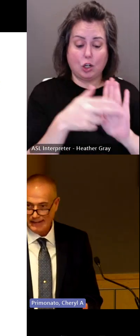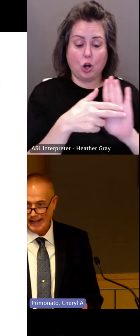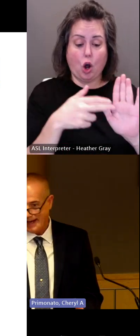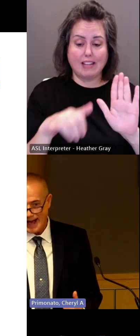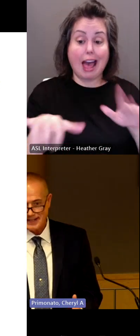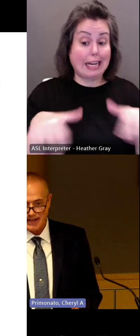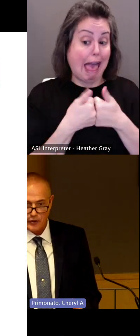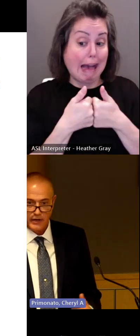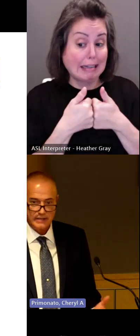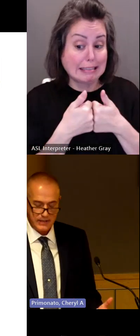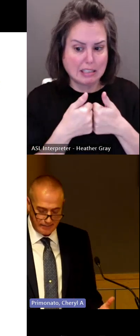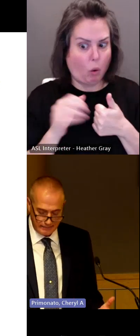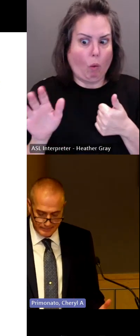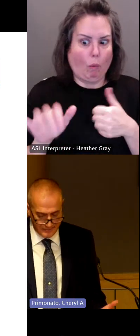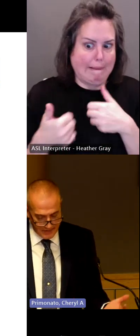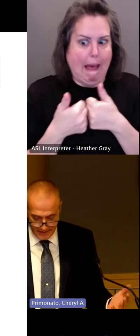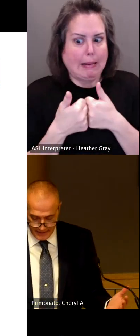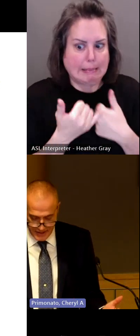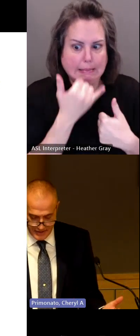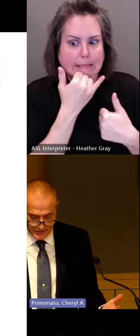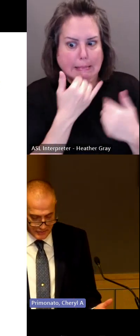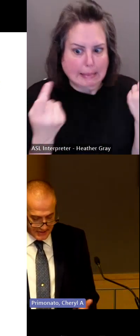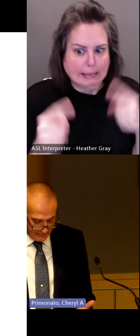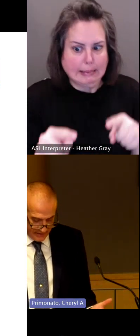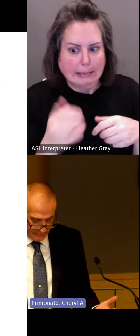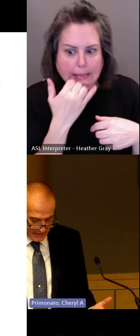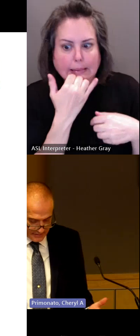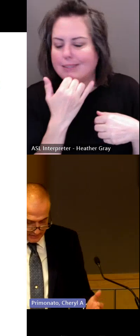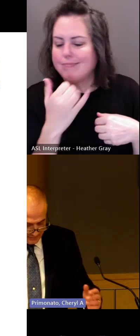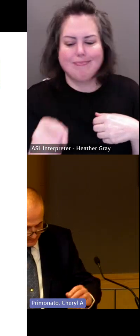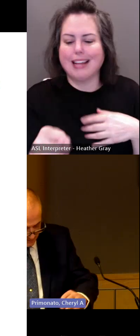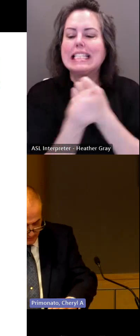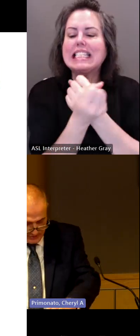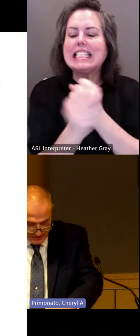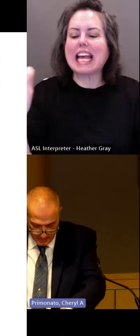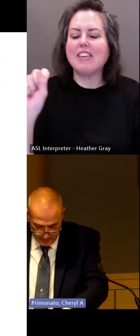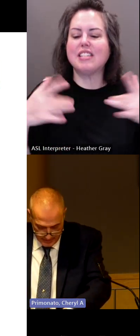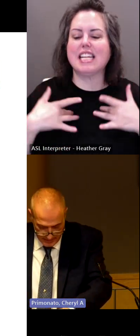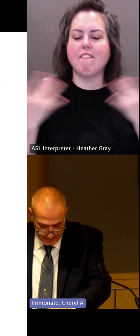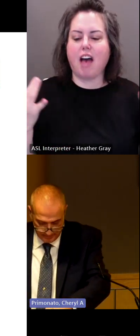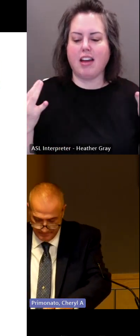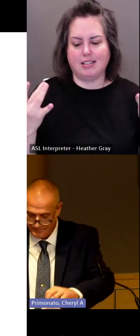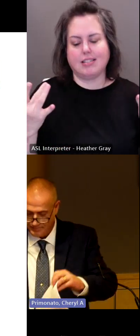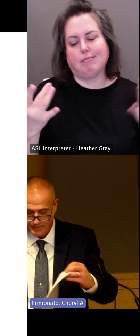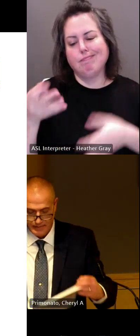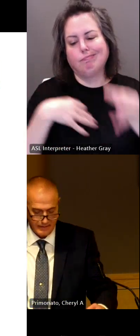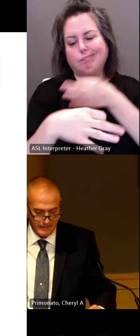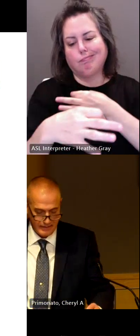accident or an incident, they changed it to a safety event. So those are just some of the